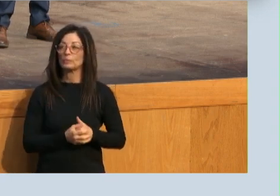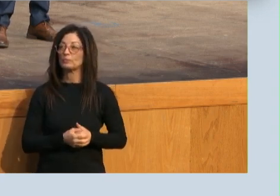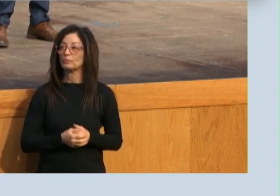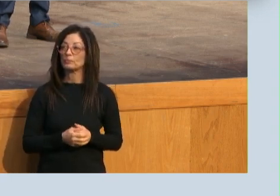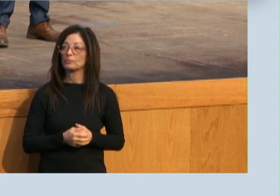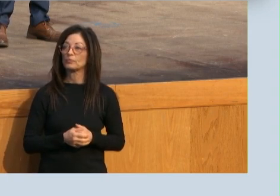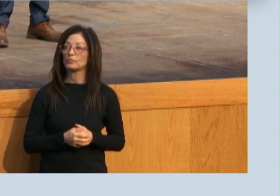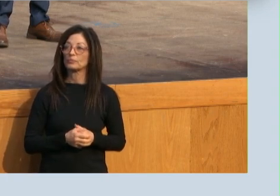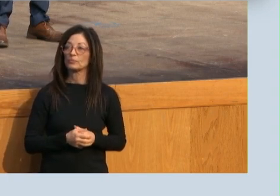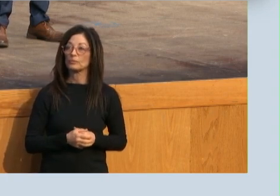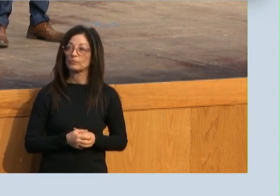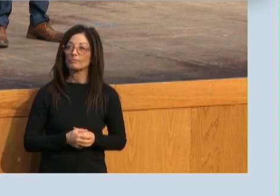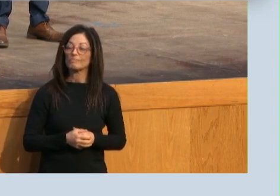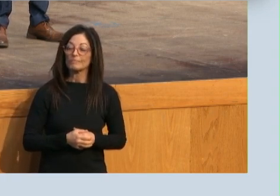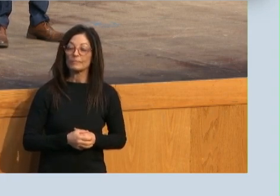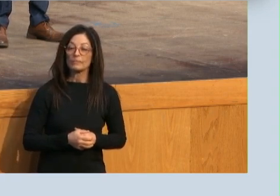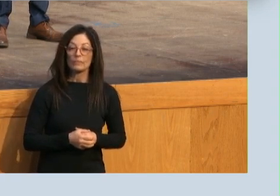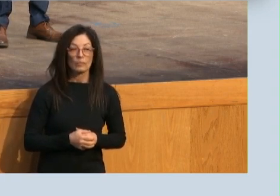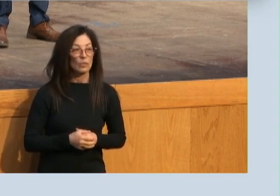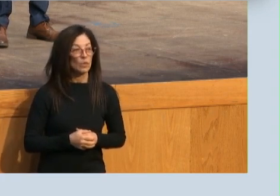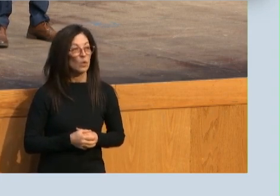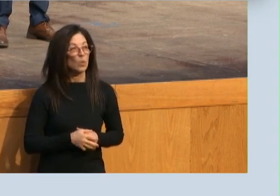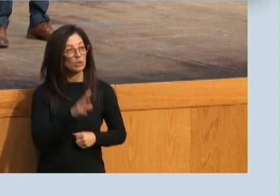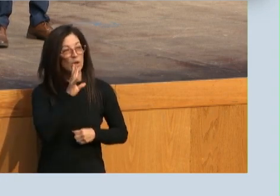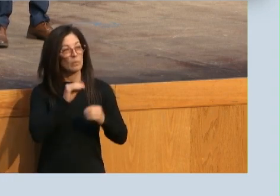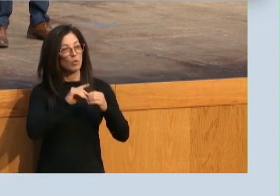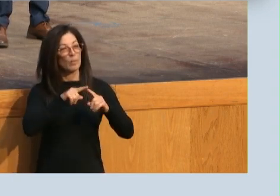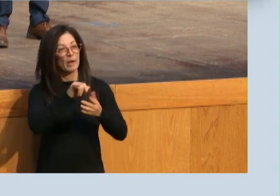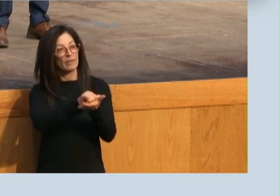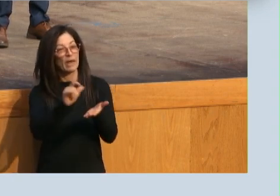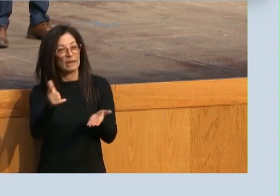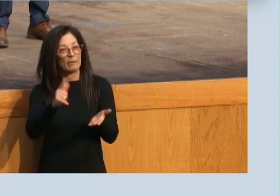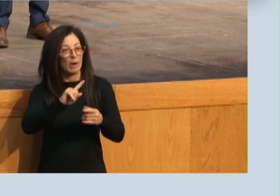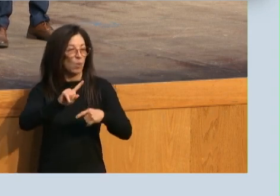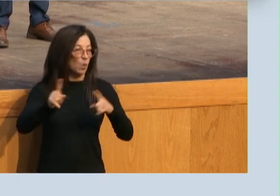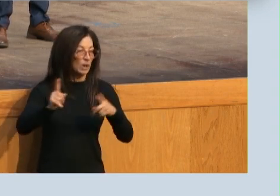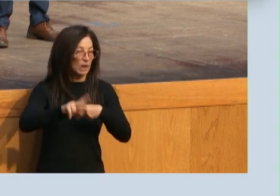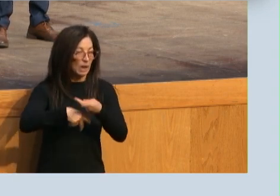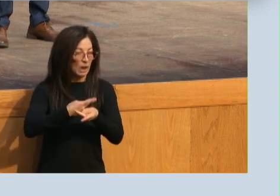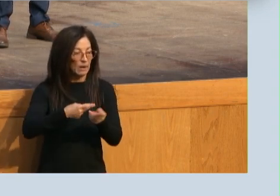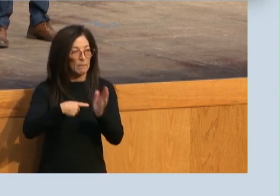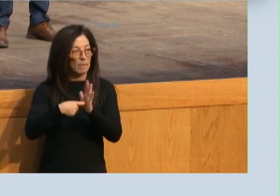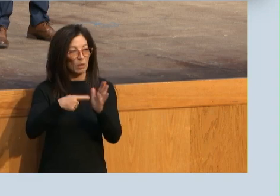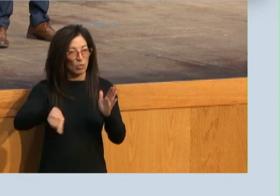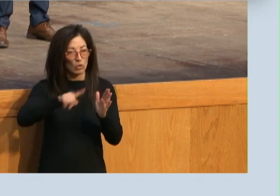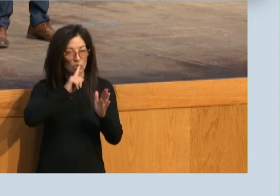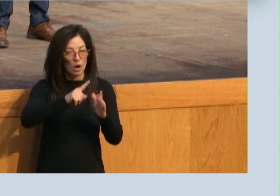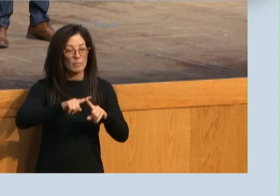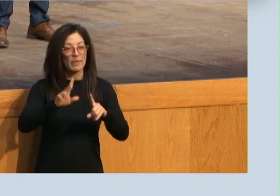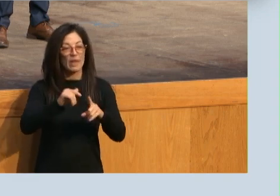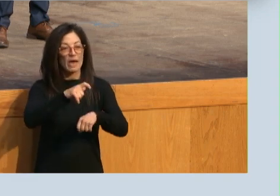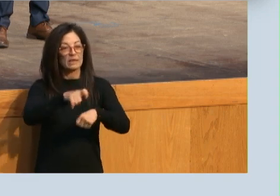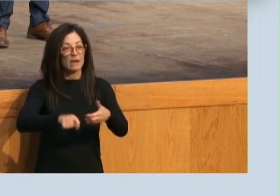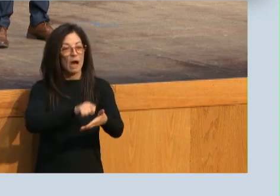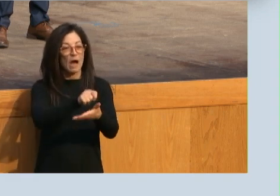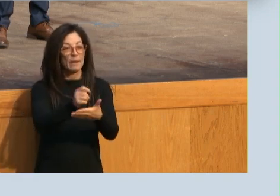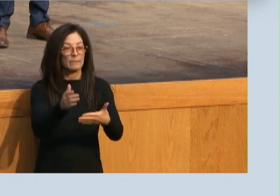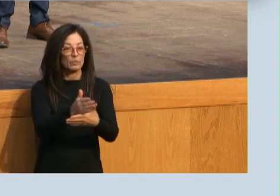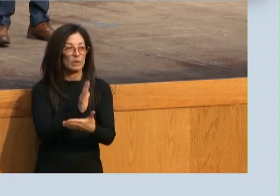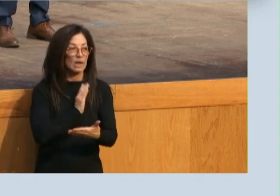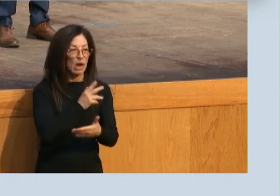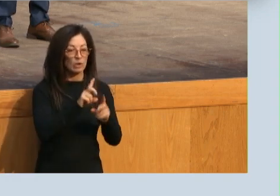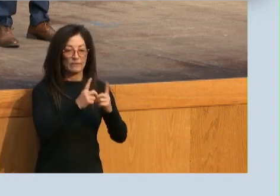That part we'll get to more later about what kinds of models those are. But that time frame between our division